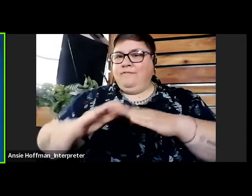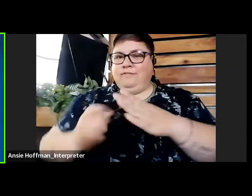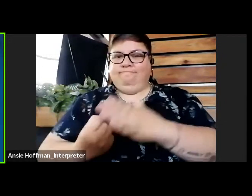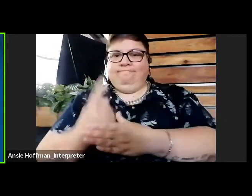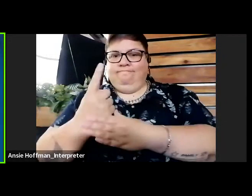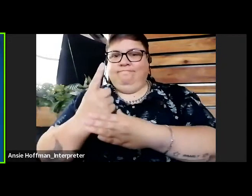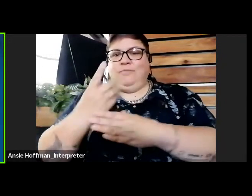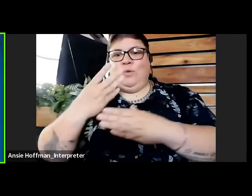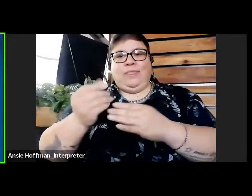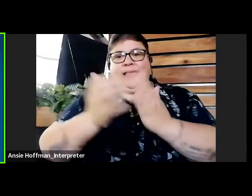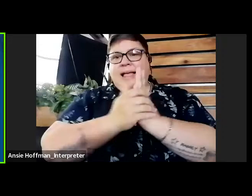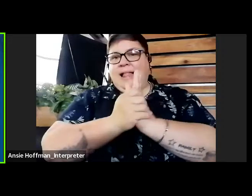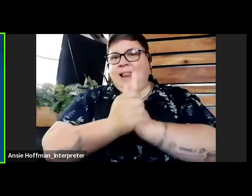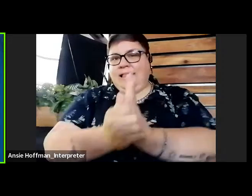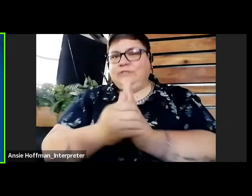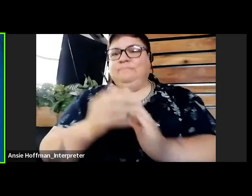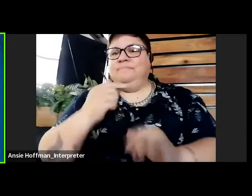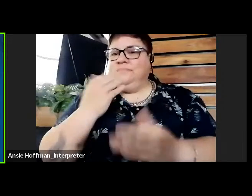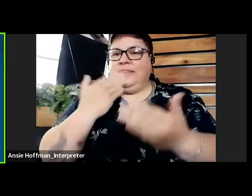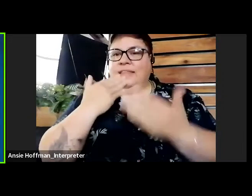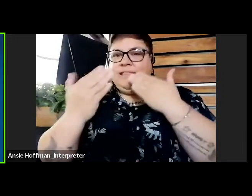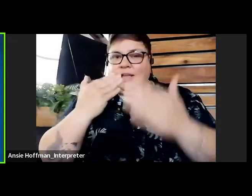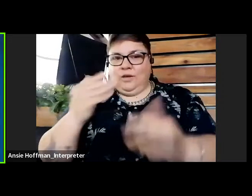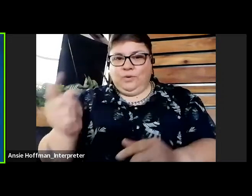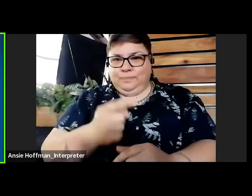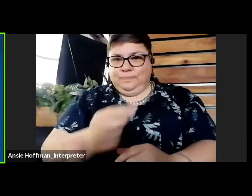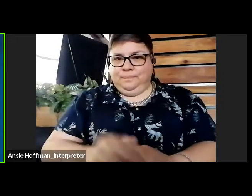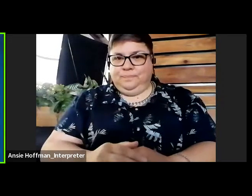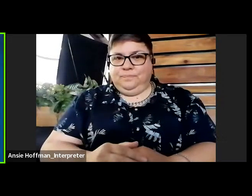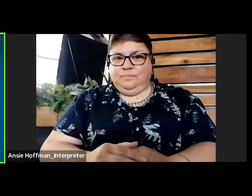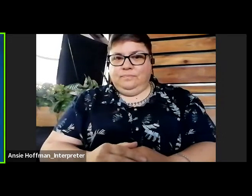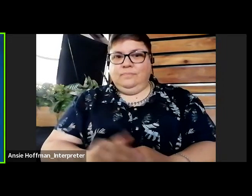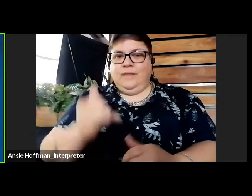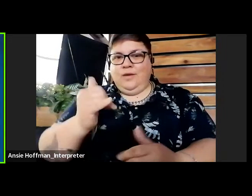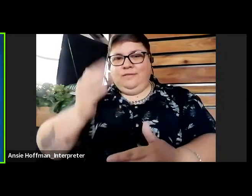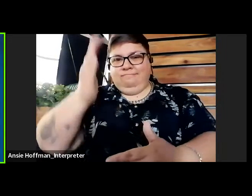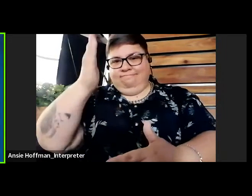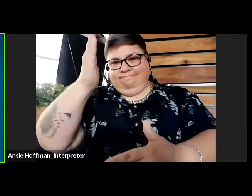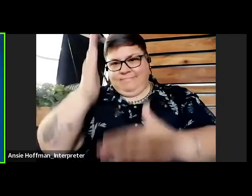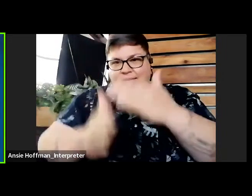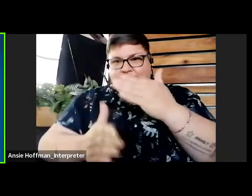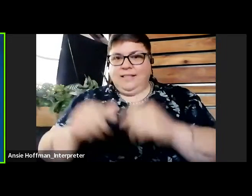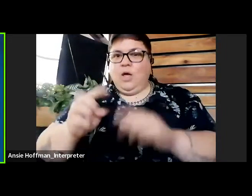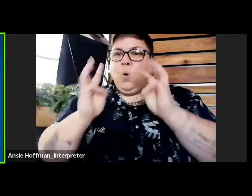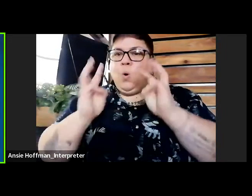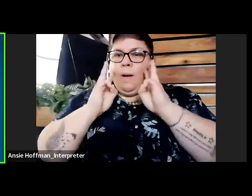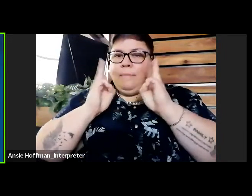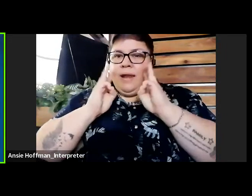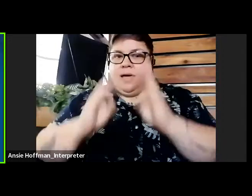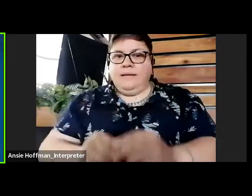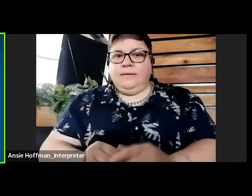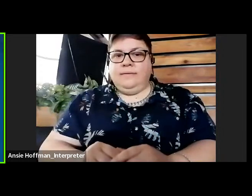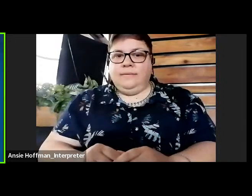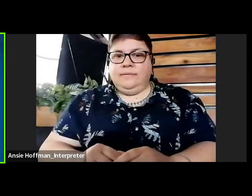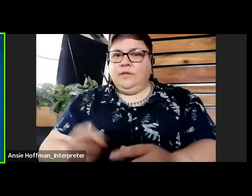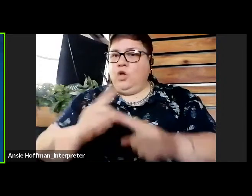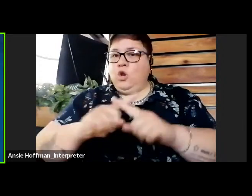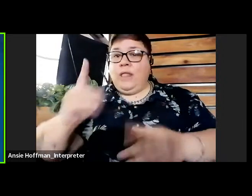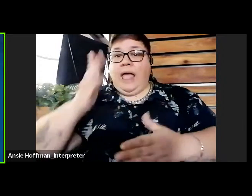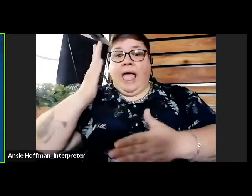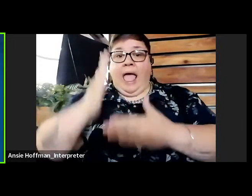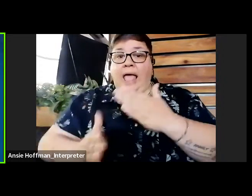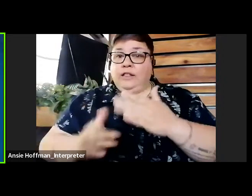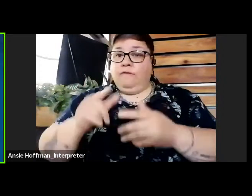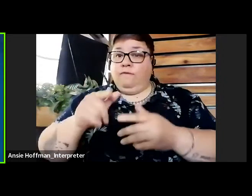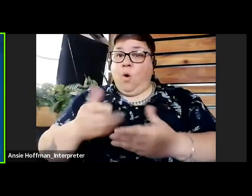leadership. This, ladies and gentlemen, now brings us to the very end of this webinar, and it is not the end of the interactions